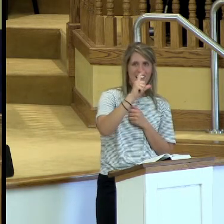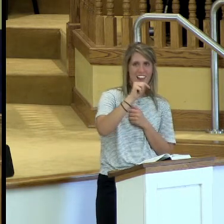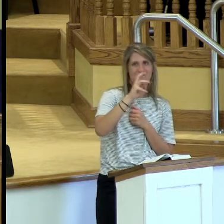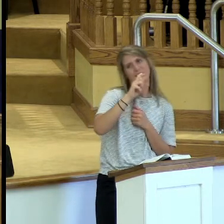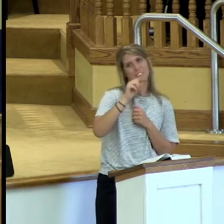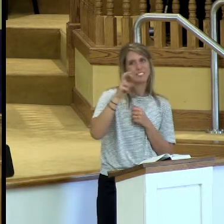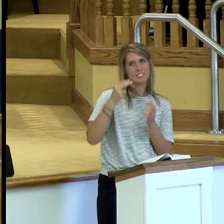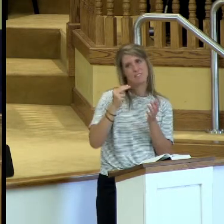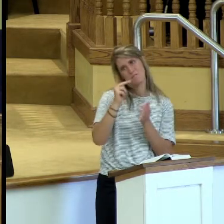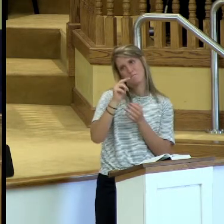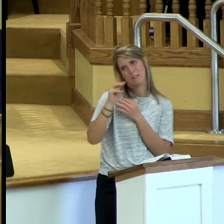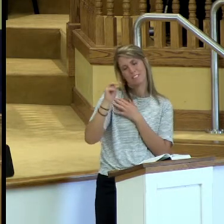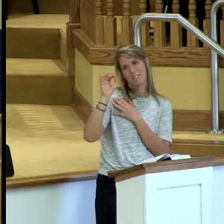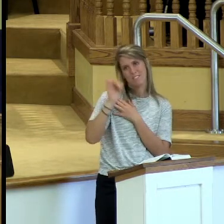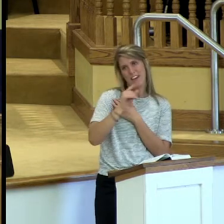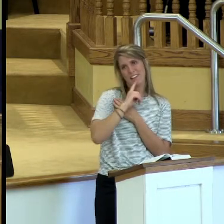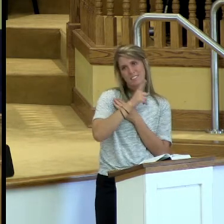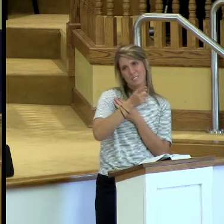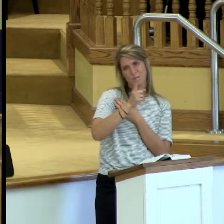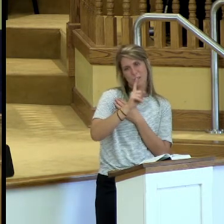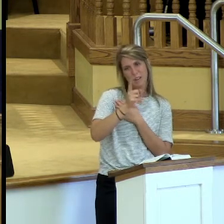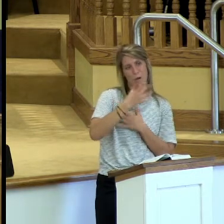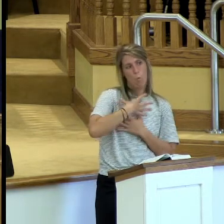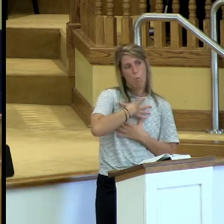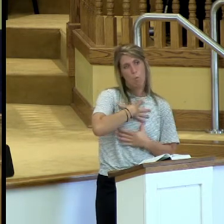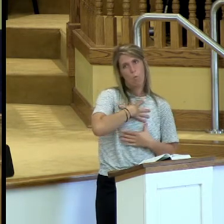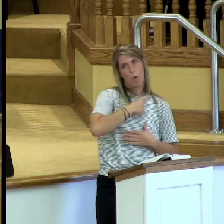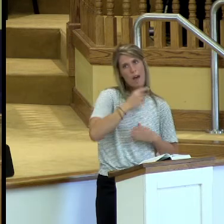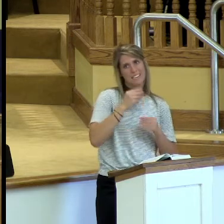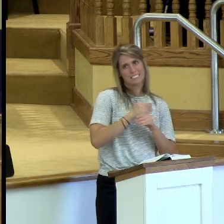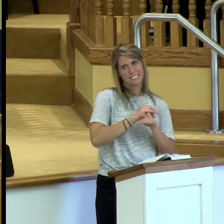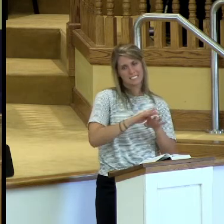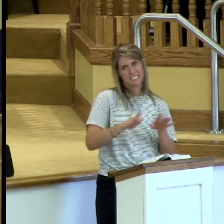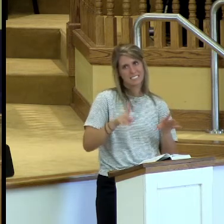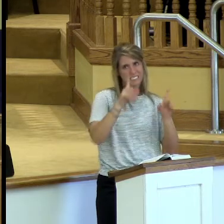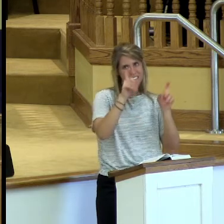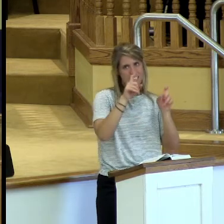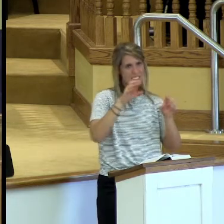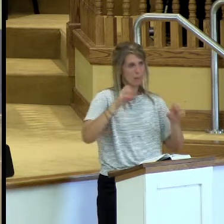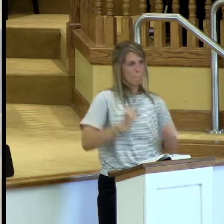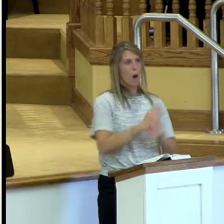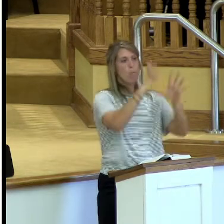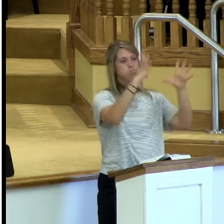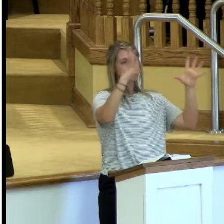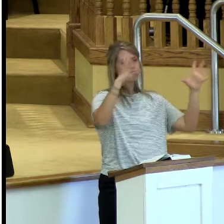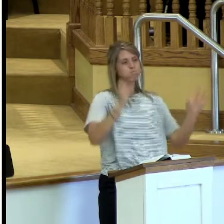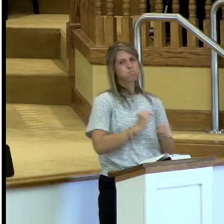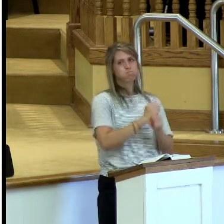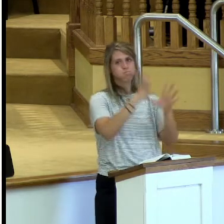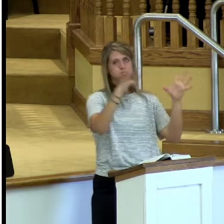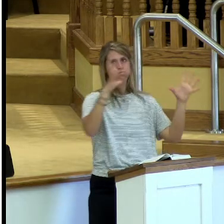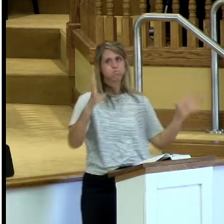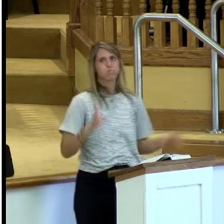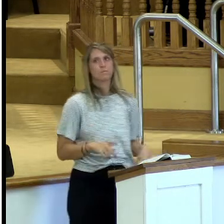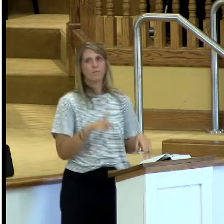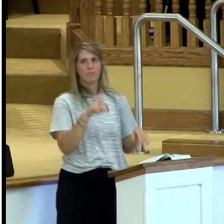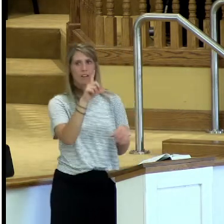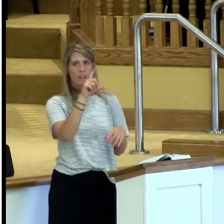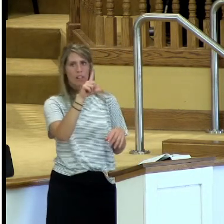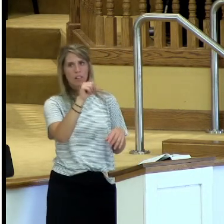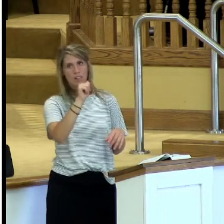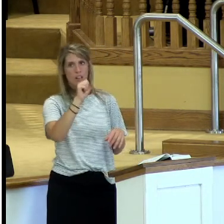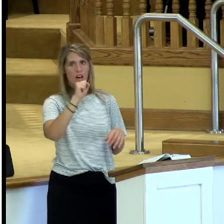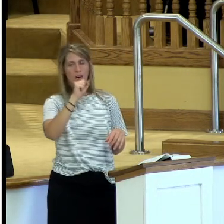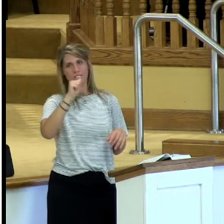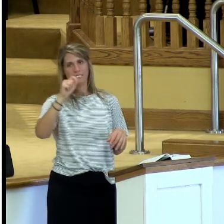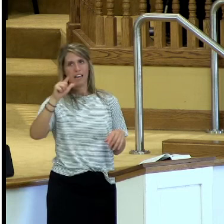Alamogordo, New Mexico. That is where White Sands is. That's where they tested the atomic bombs. Los Alamos is where all the